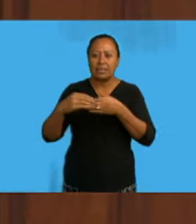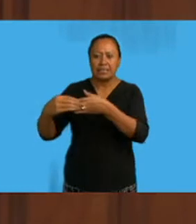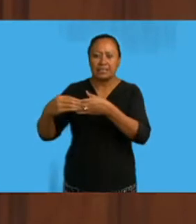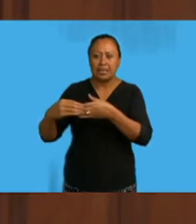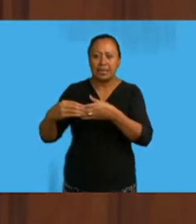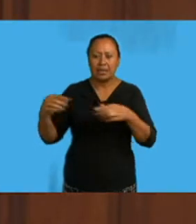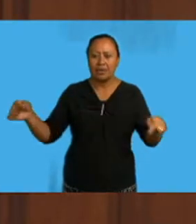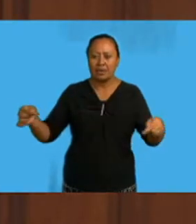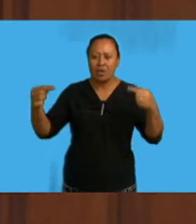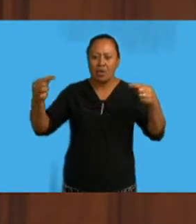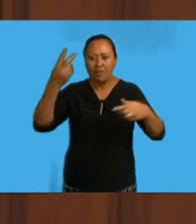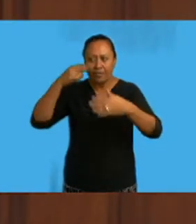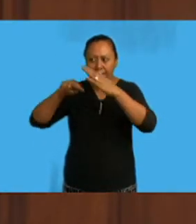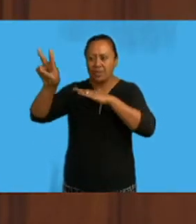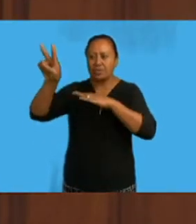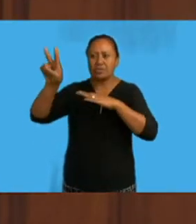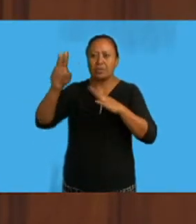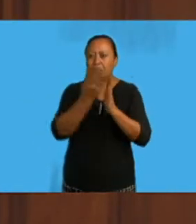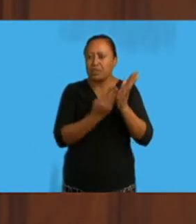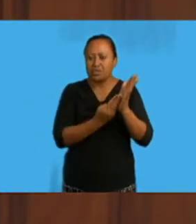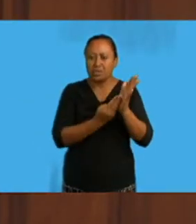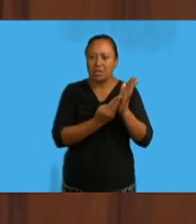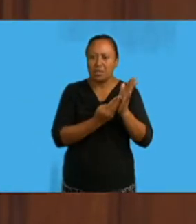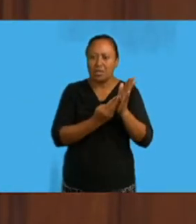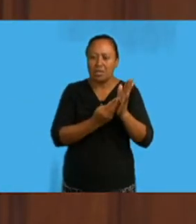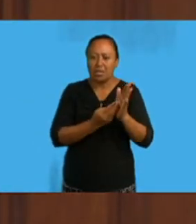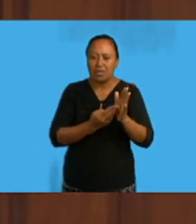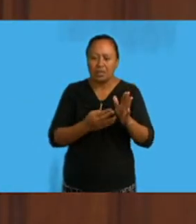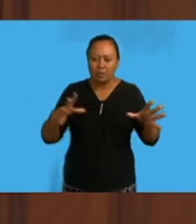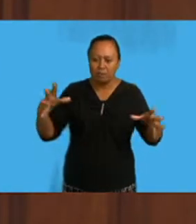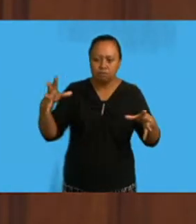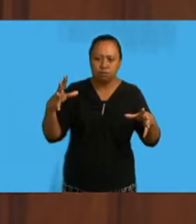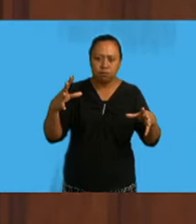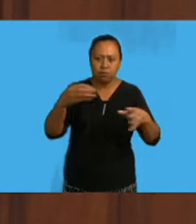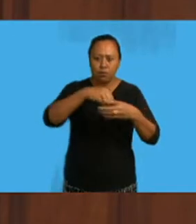a visionary budget that will set all Fijians on a path to success.